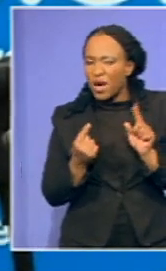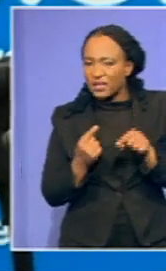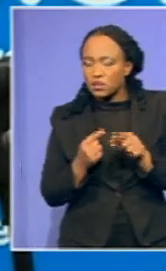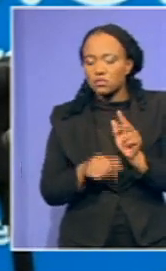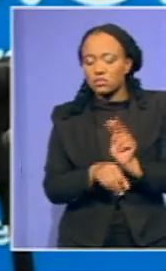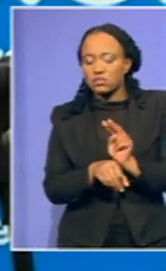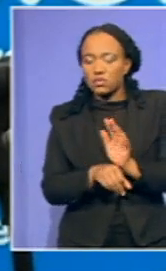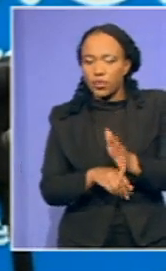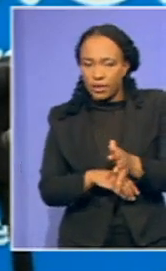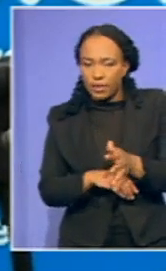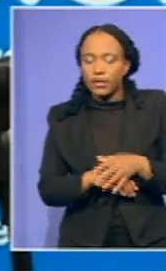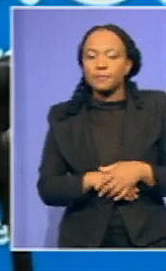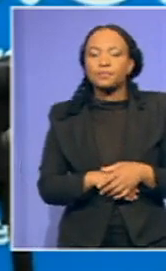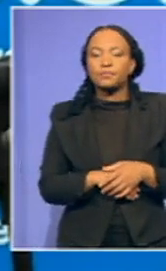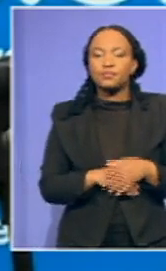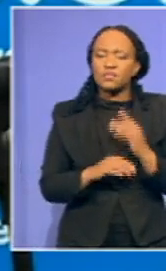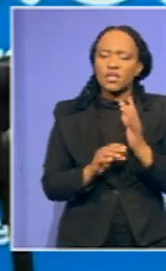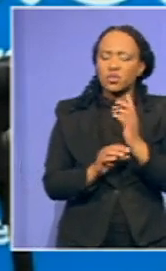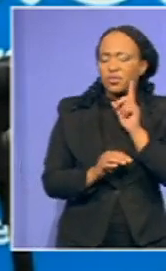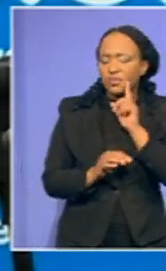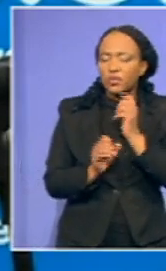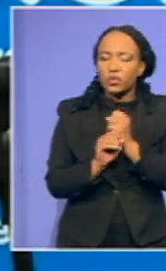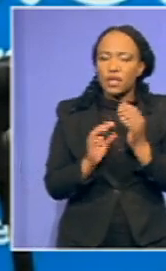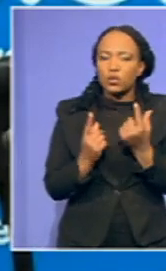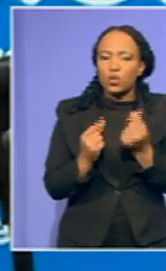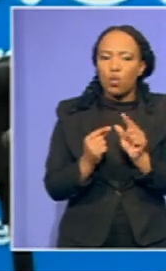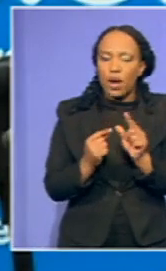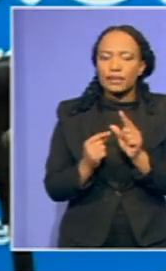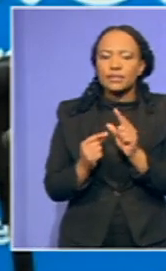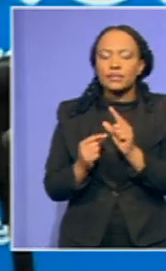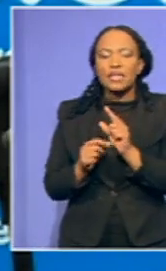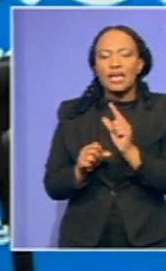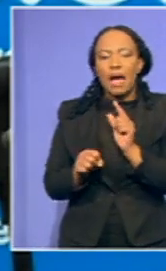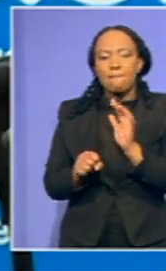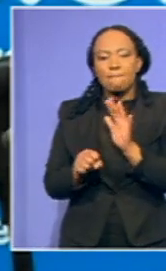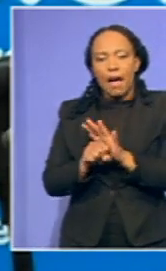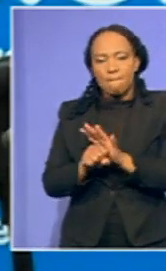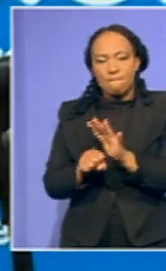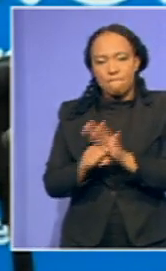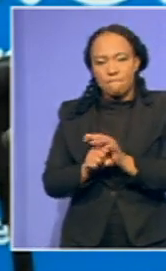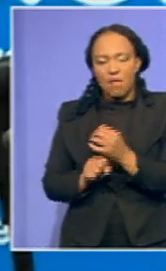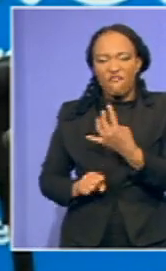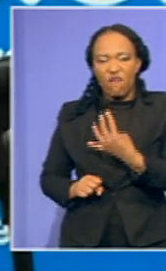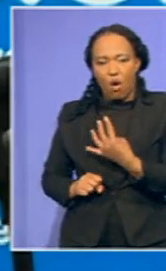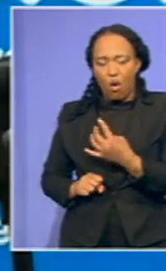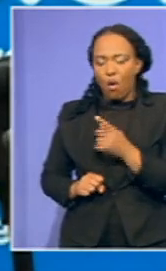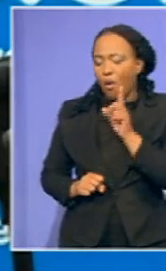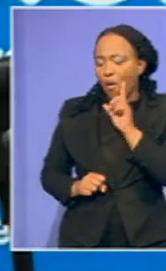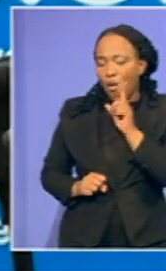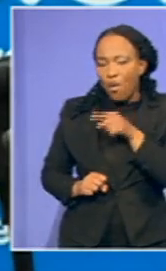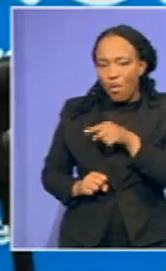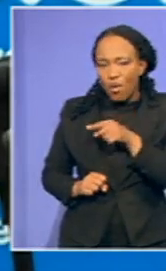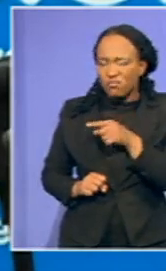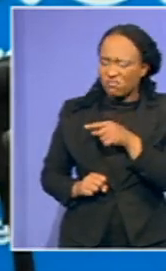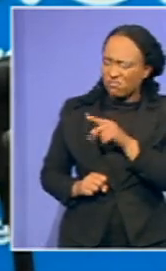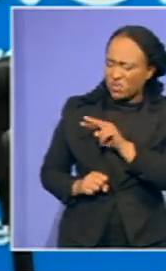or will needs to start doing. And also we're going to go to the pump, which is pump 4, to actually look at the pump, to see